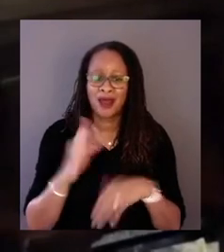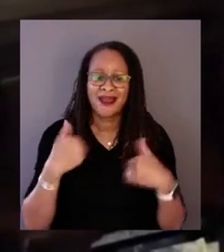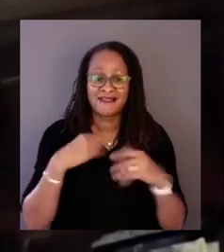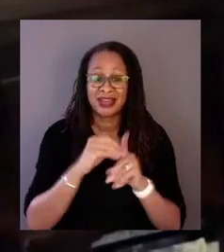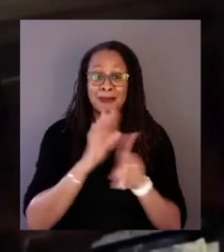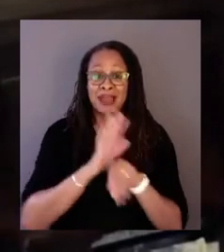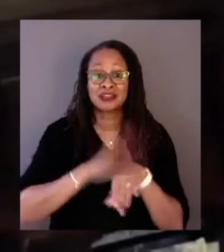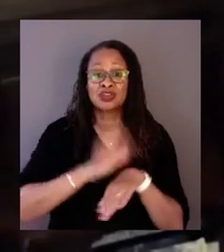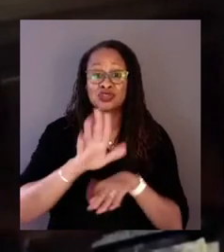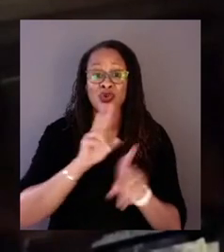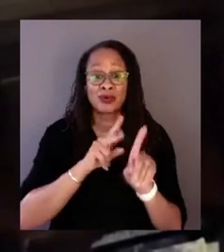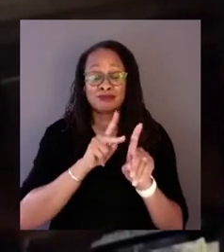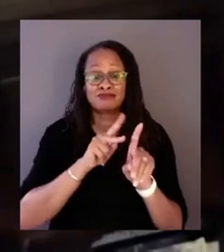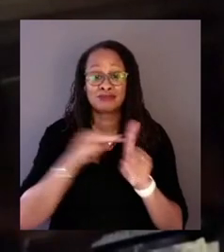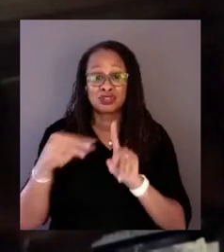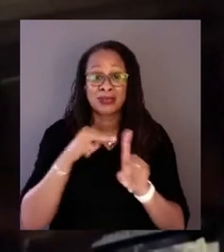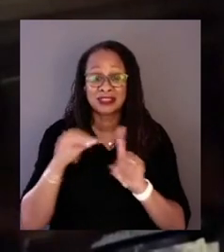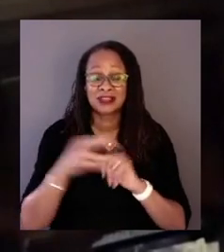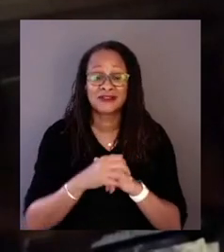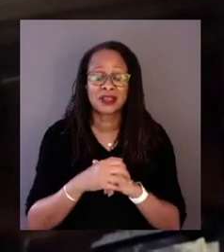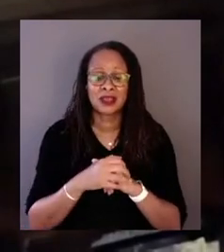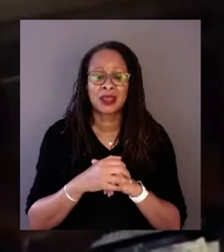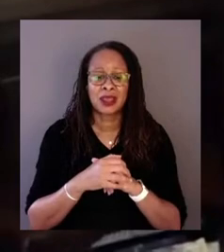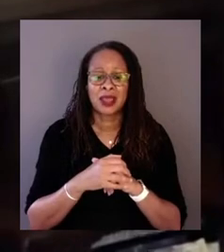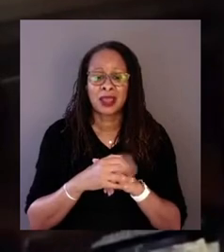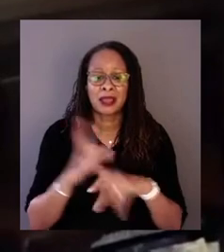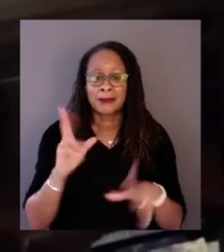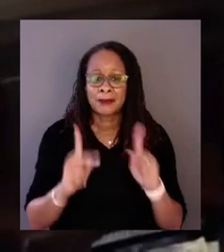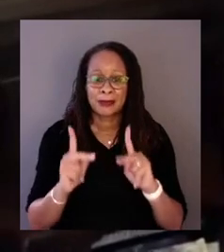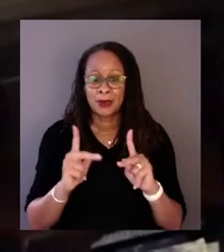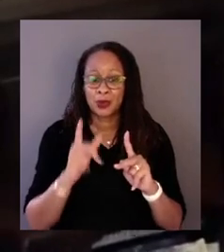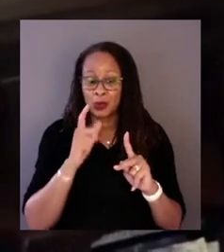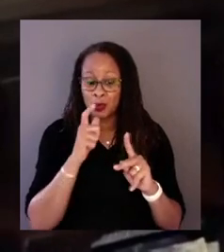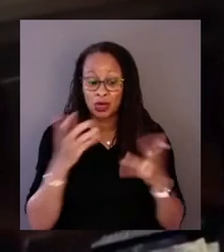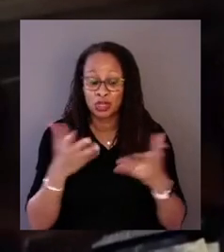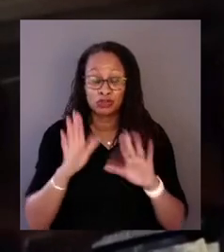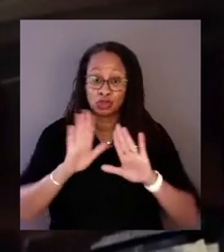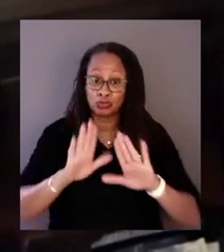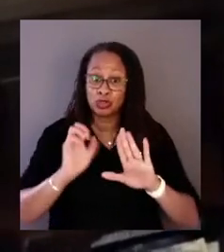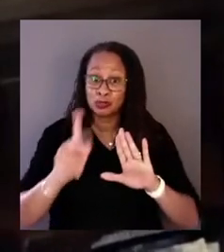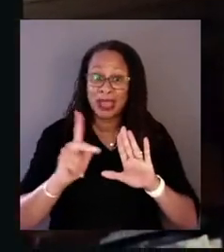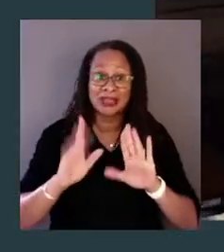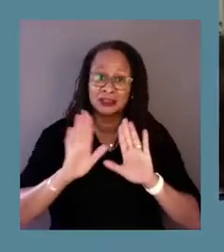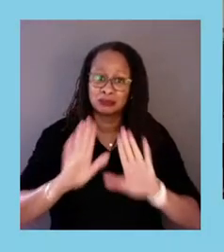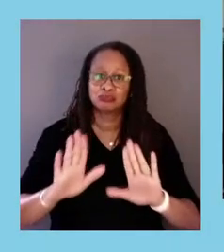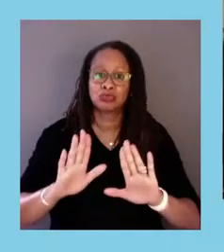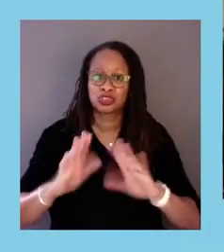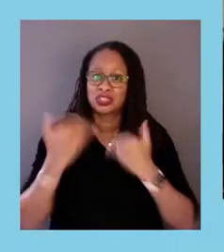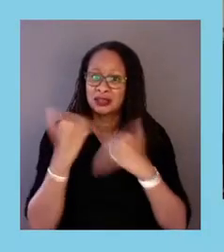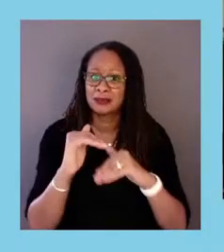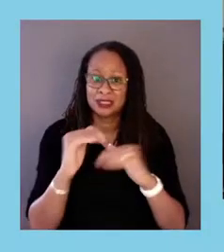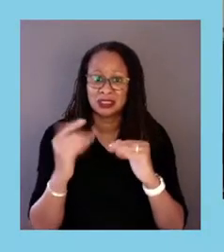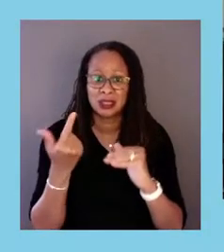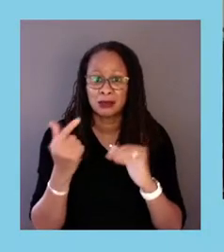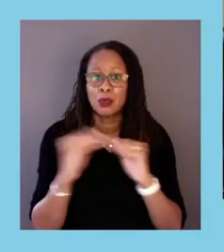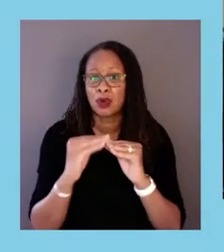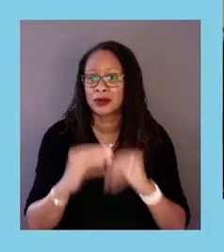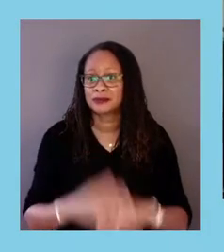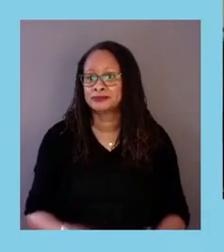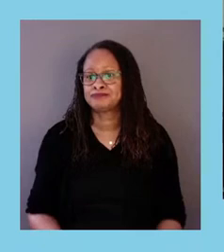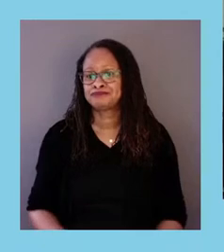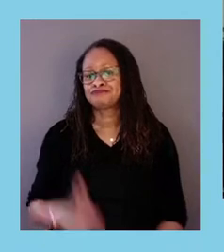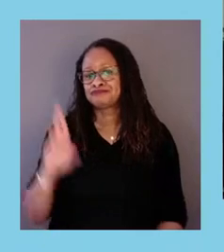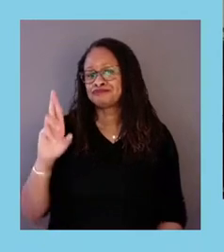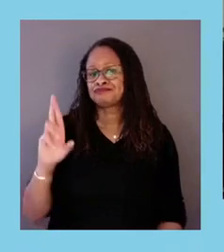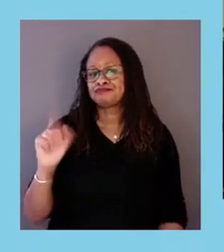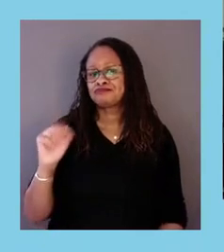perspective. And then there are those of us who are kind of here to push back and to push the envelope a little bit. No, I agree. I